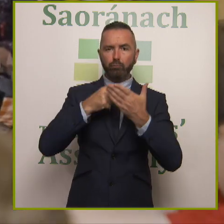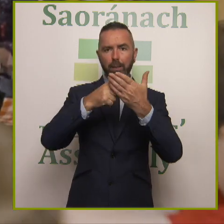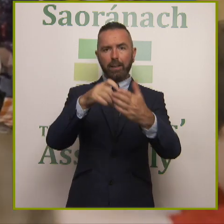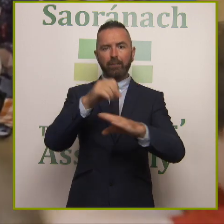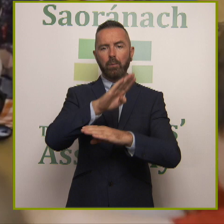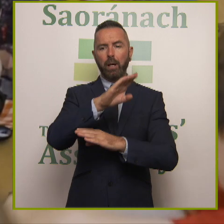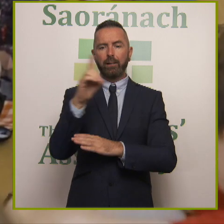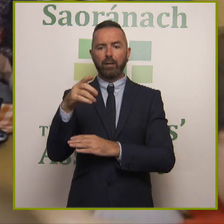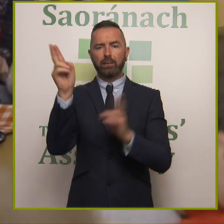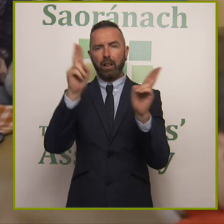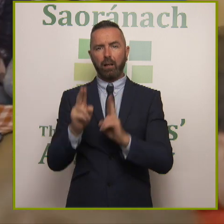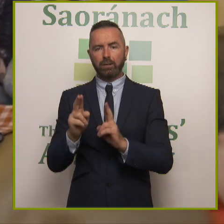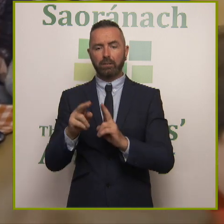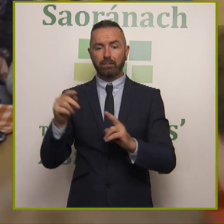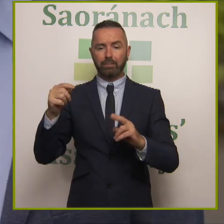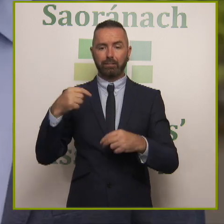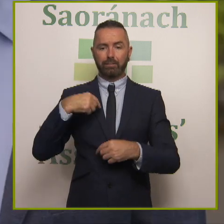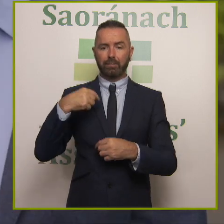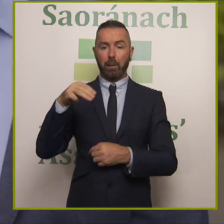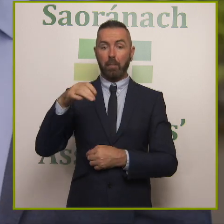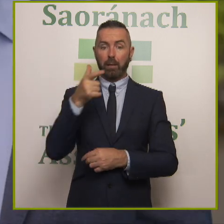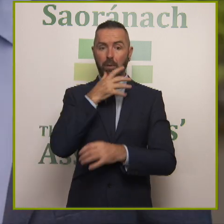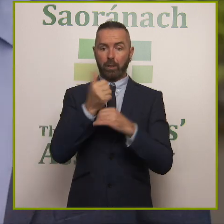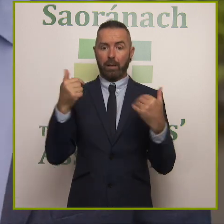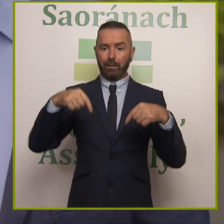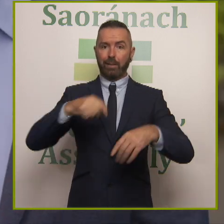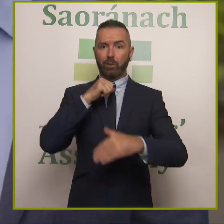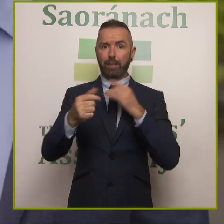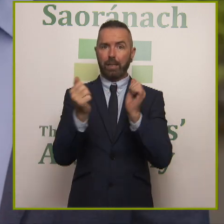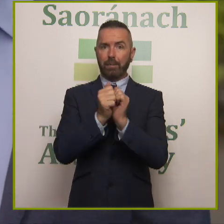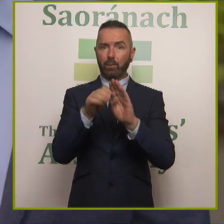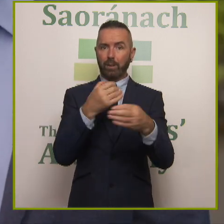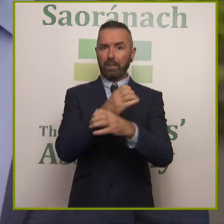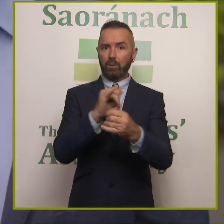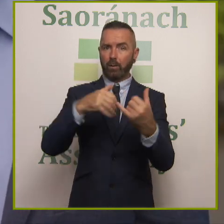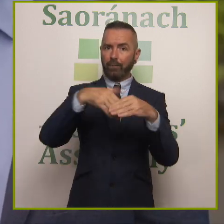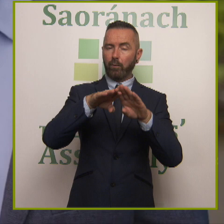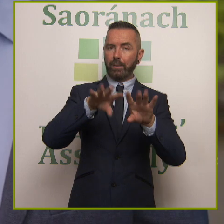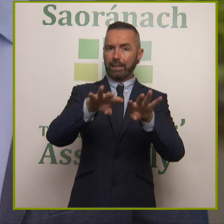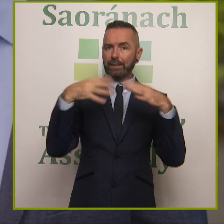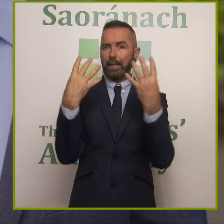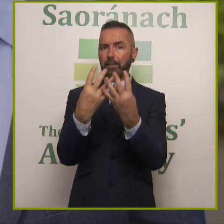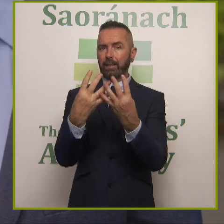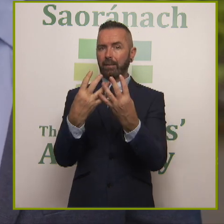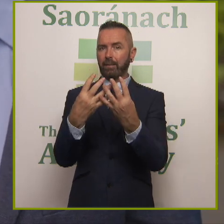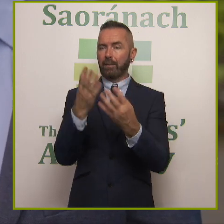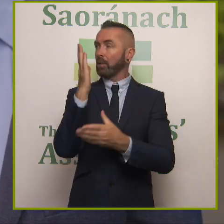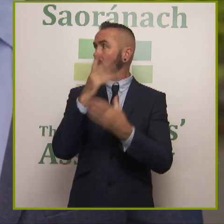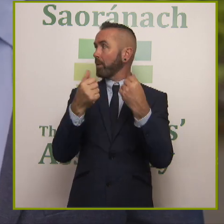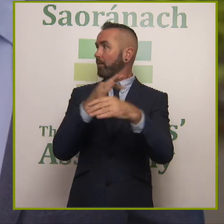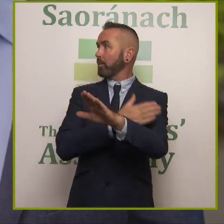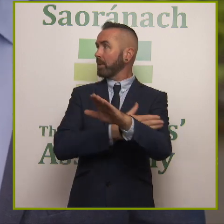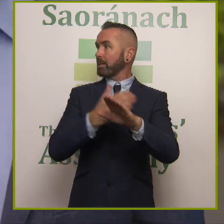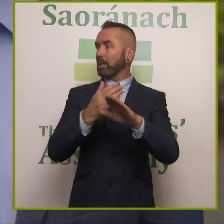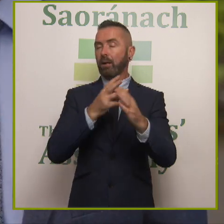We're here today. I'm here today to meet with the children and young people who are involved in the Assembly. It was something that at the outset, when